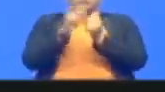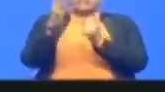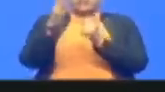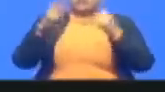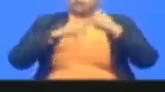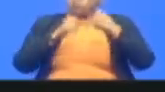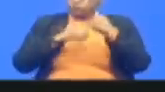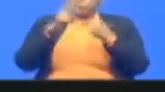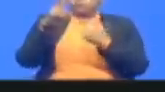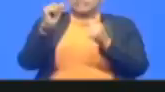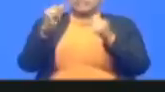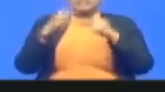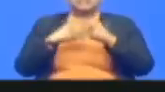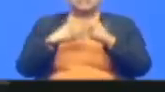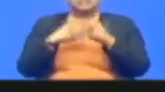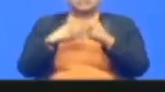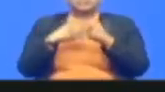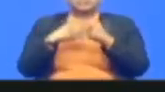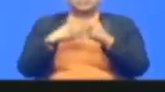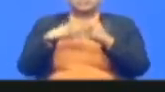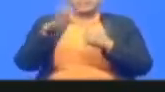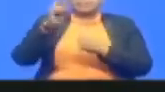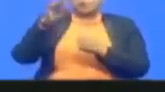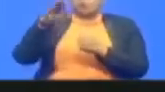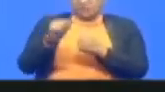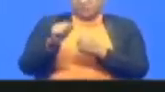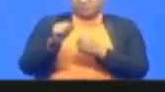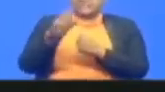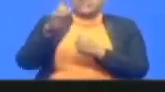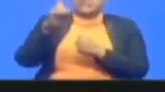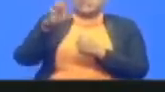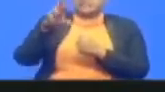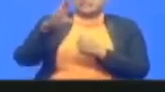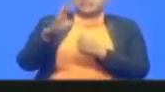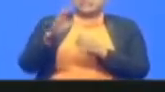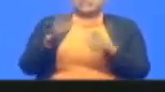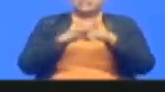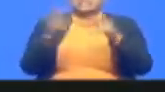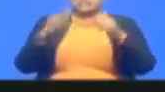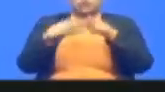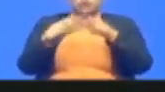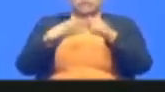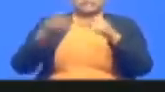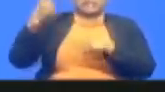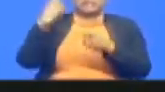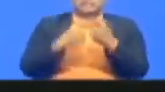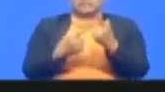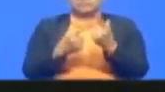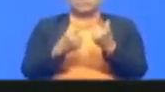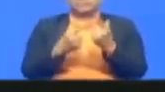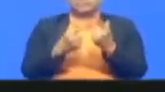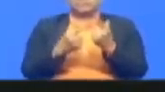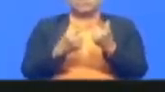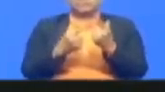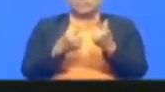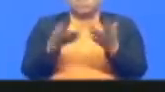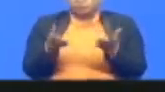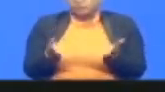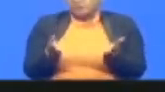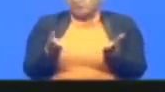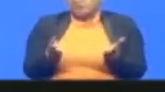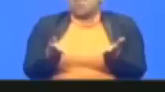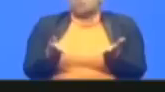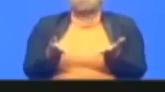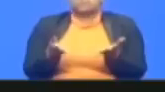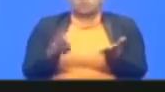14th June 2019. Ebola outbreak in DRC started in August last year. Up to now, there have